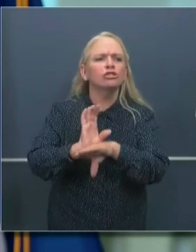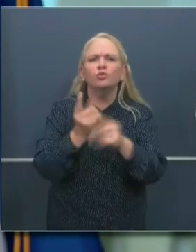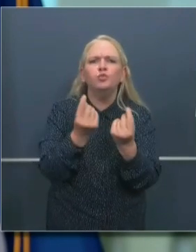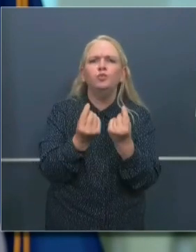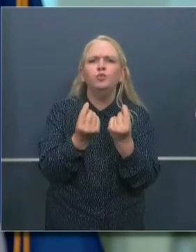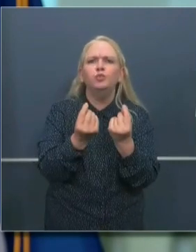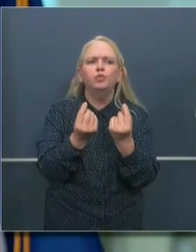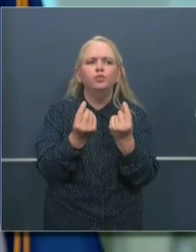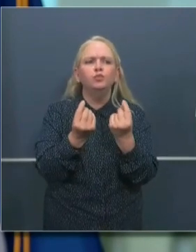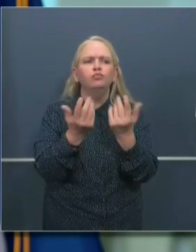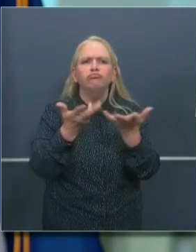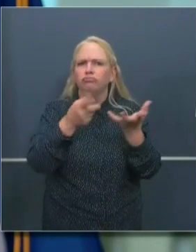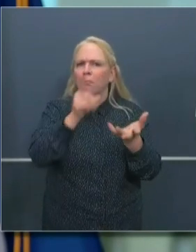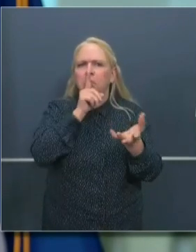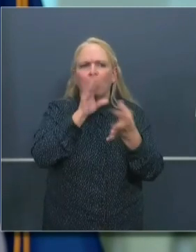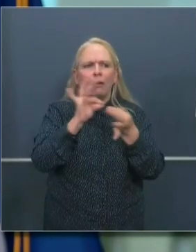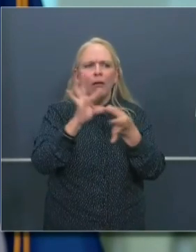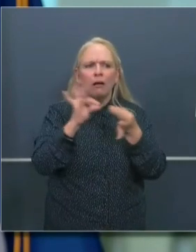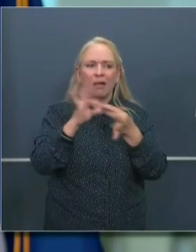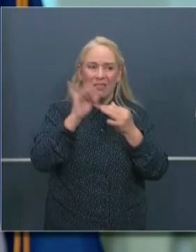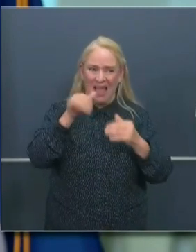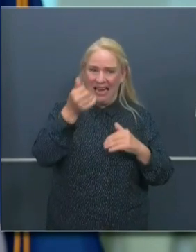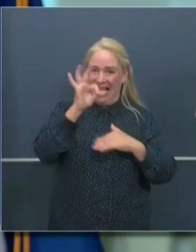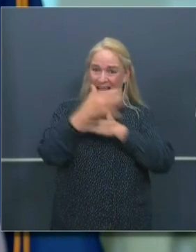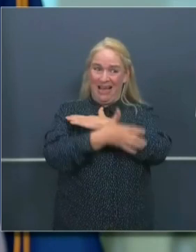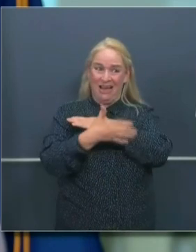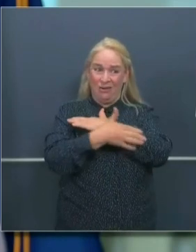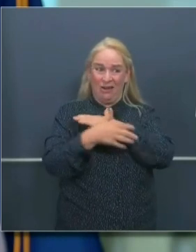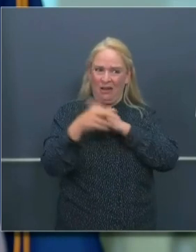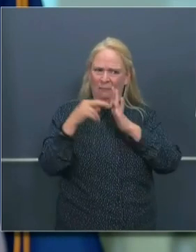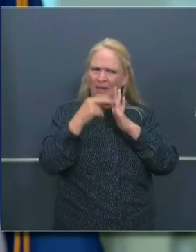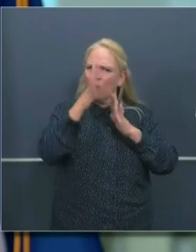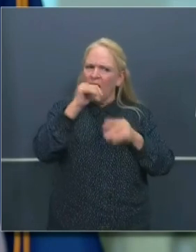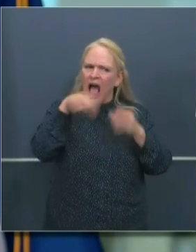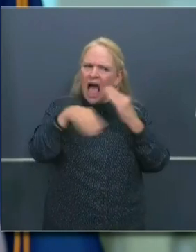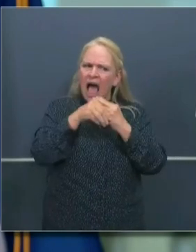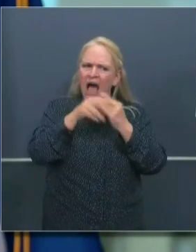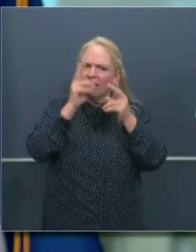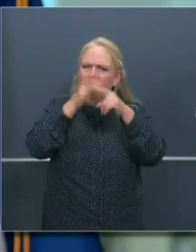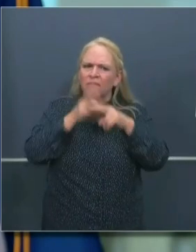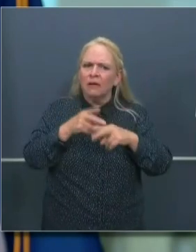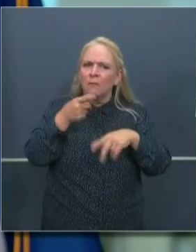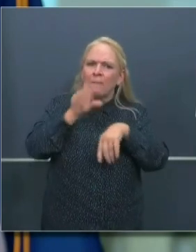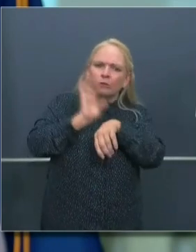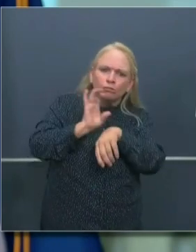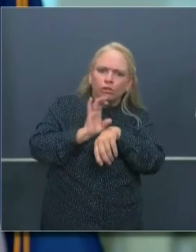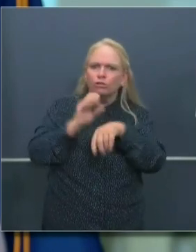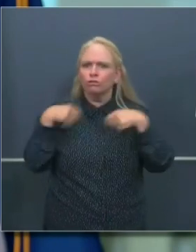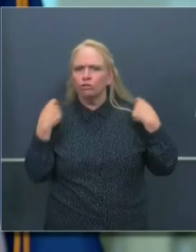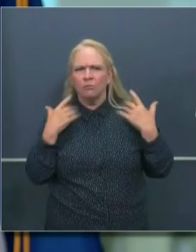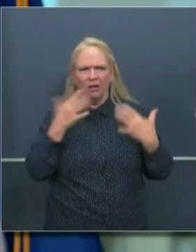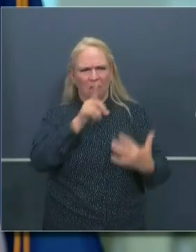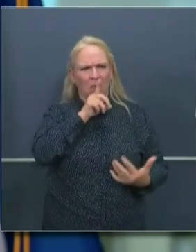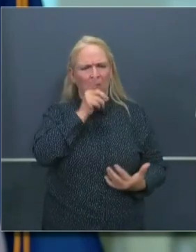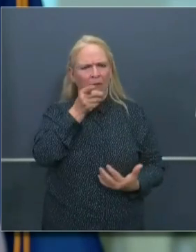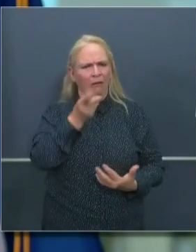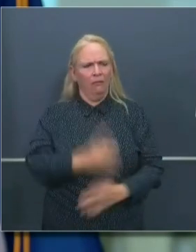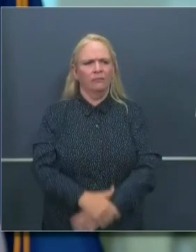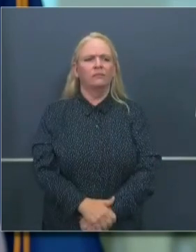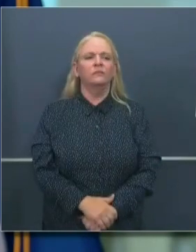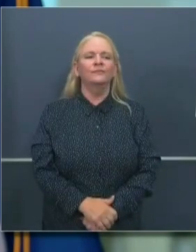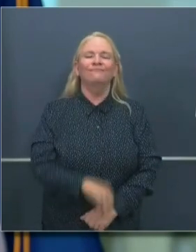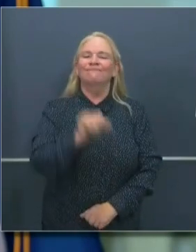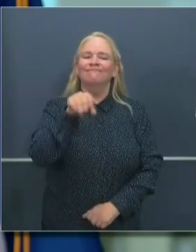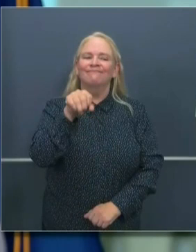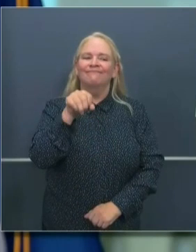highly impacted counties. Why is that? Well, as I've stated in multiple occasions yesterday when I had the one-on-one conversations